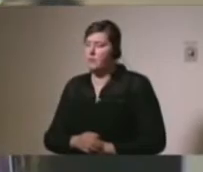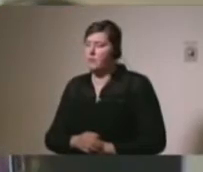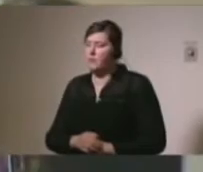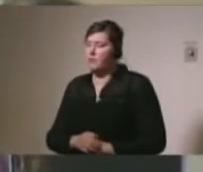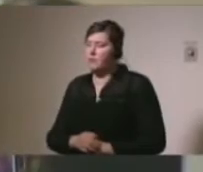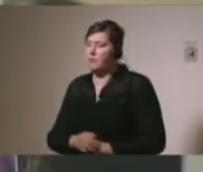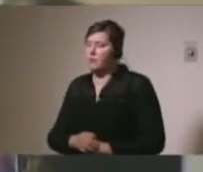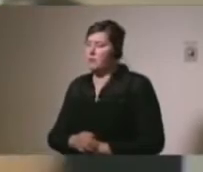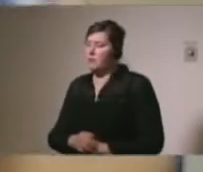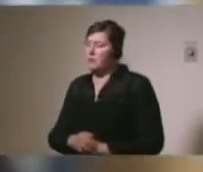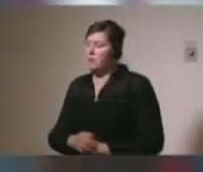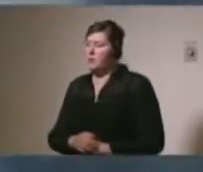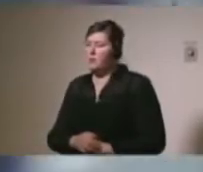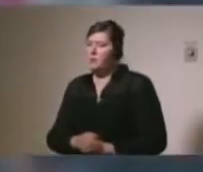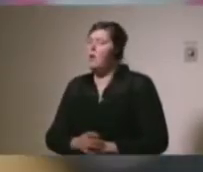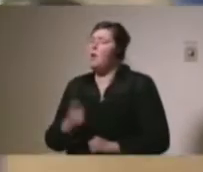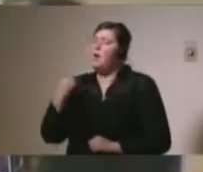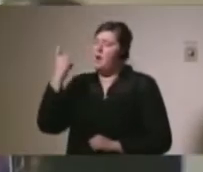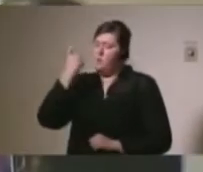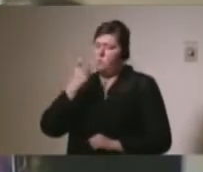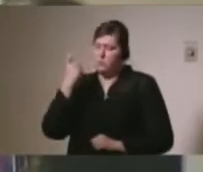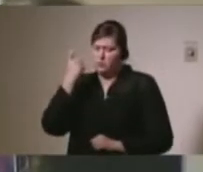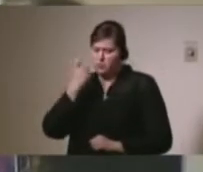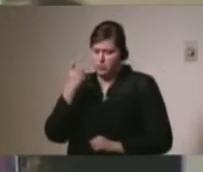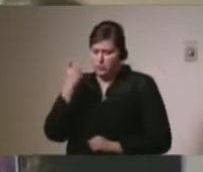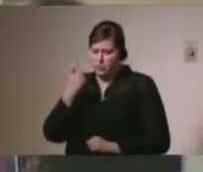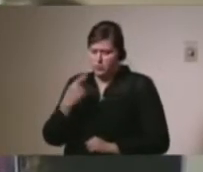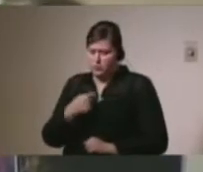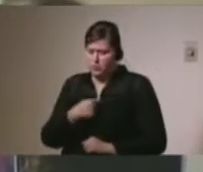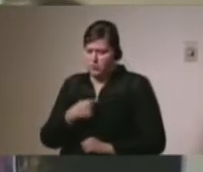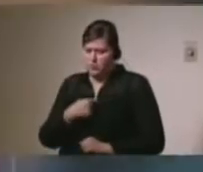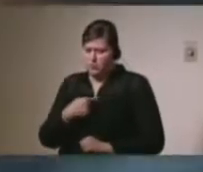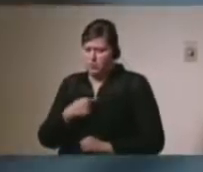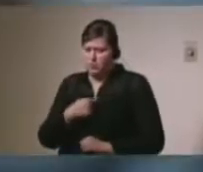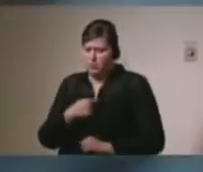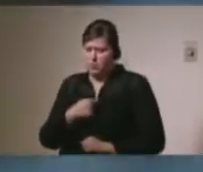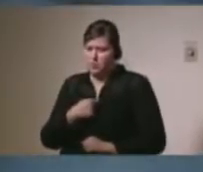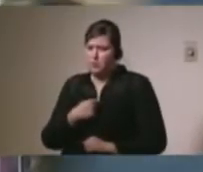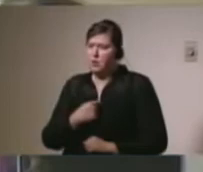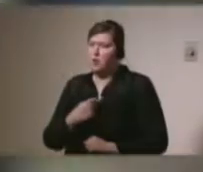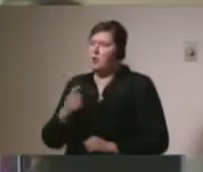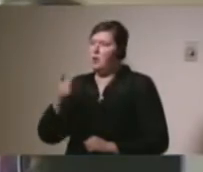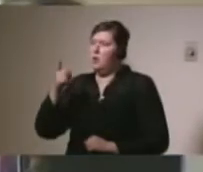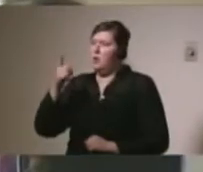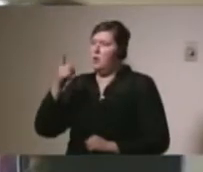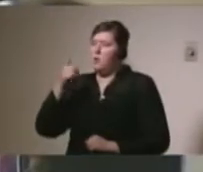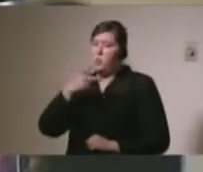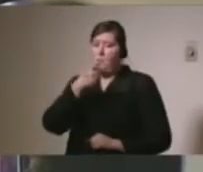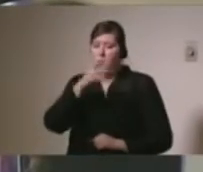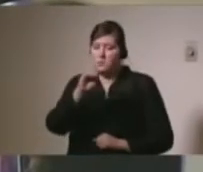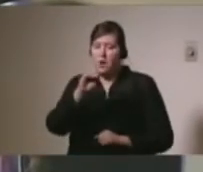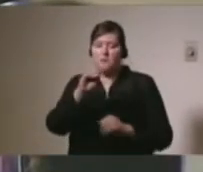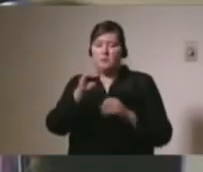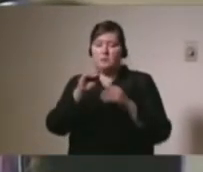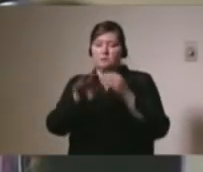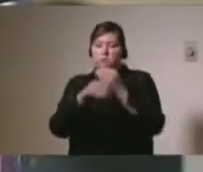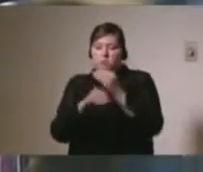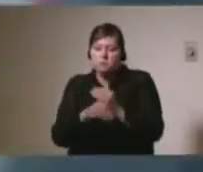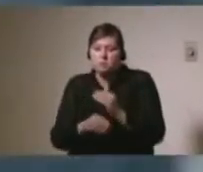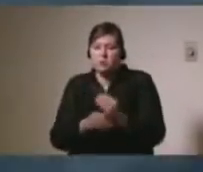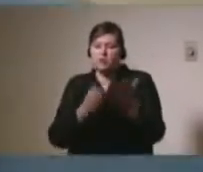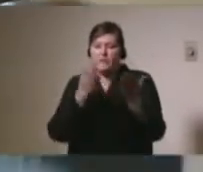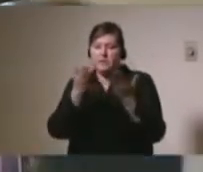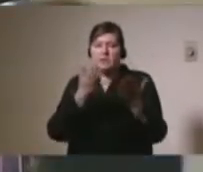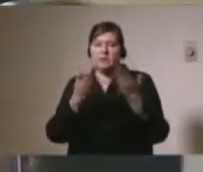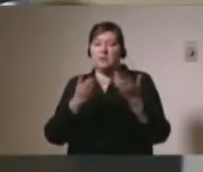union experience from its membership against the restructuring and diversification of the post office,